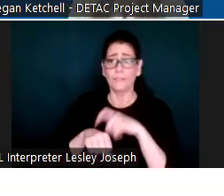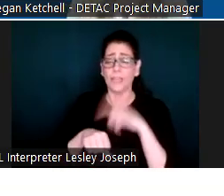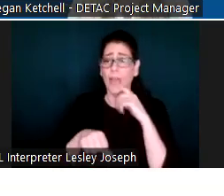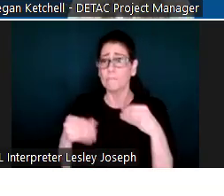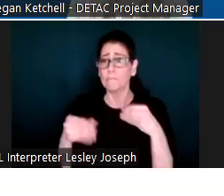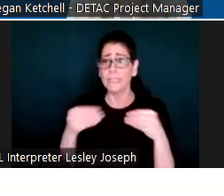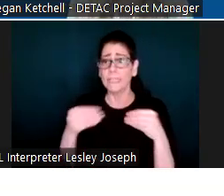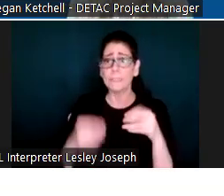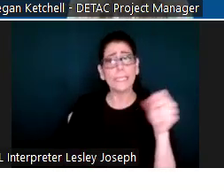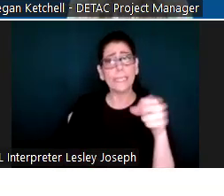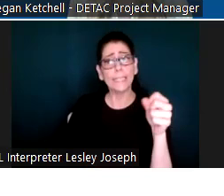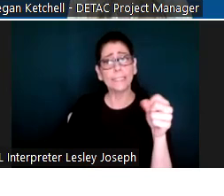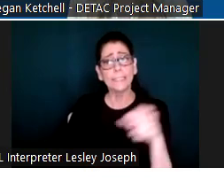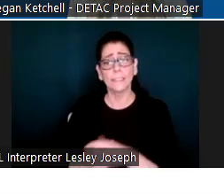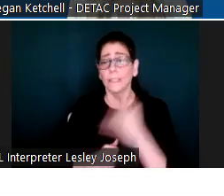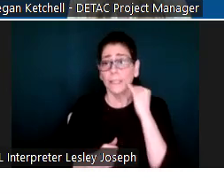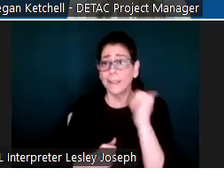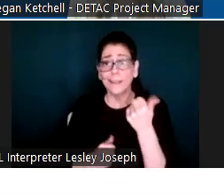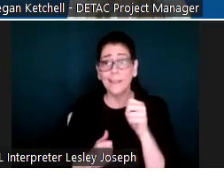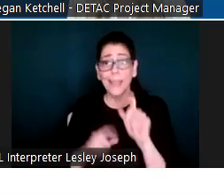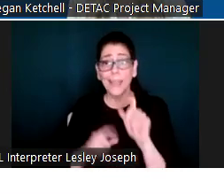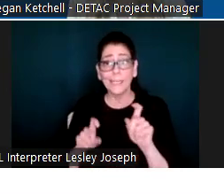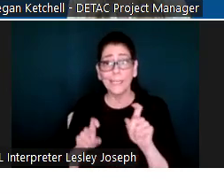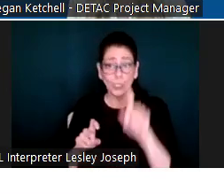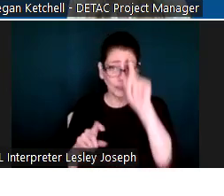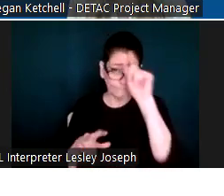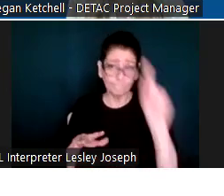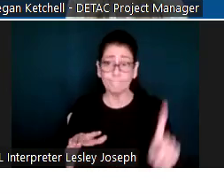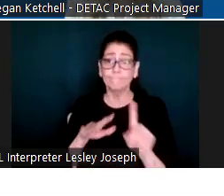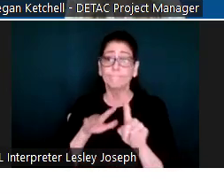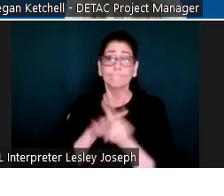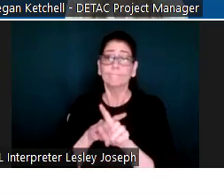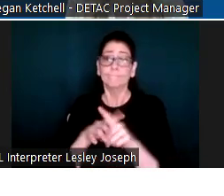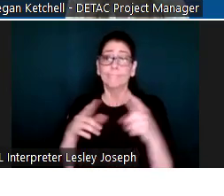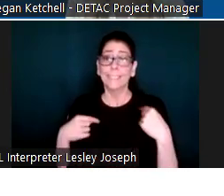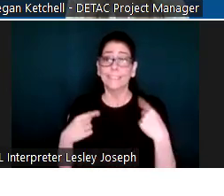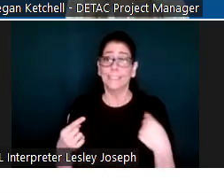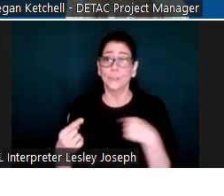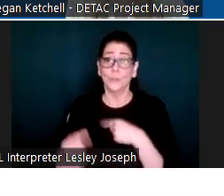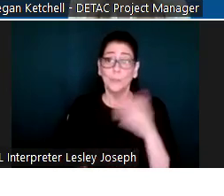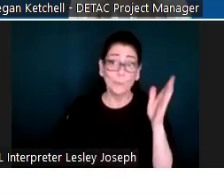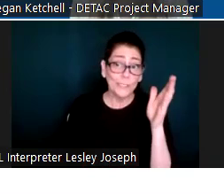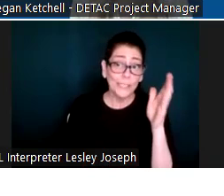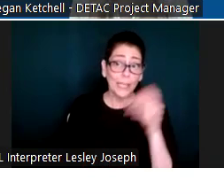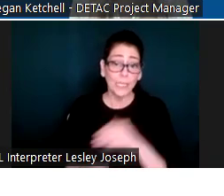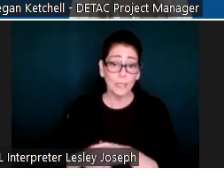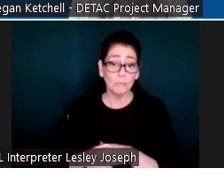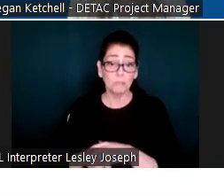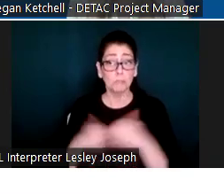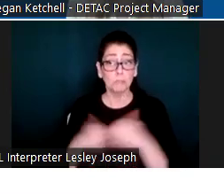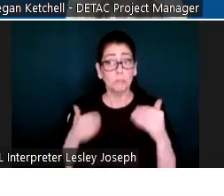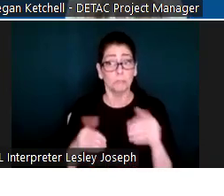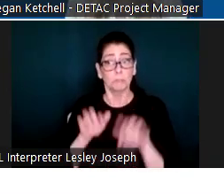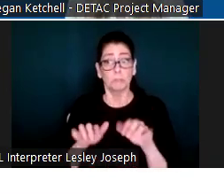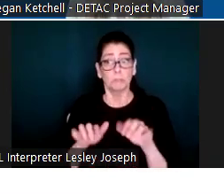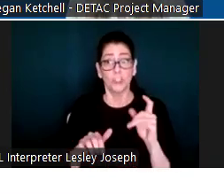so if any questions have come up over the course of our presentations today, you can either chat them in or raise